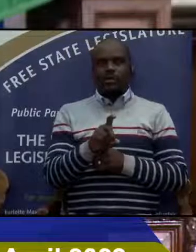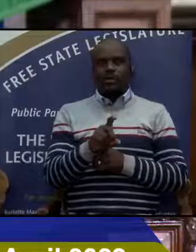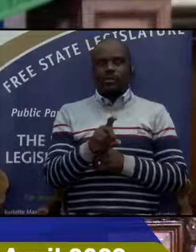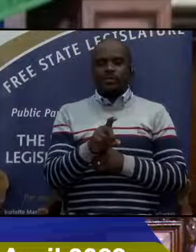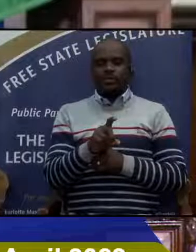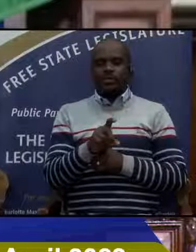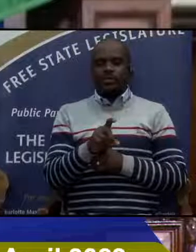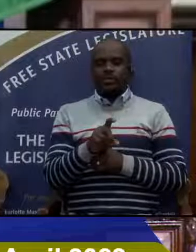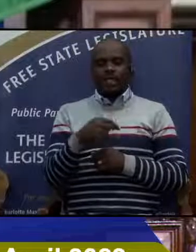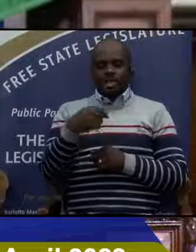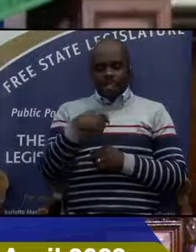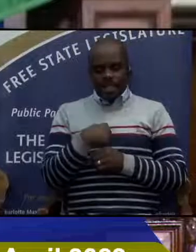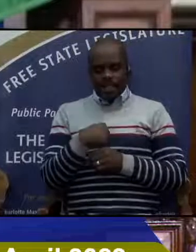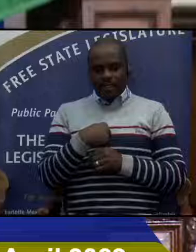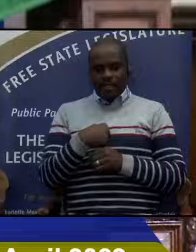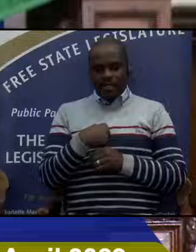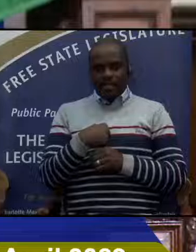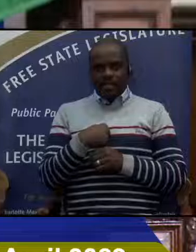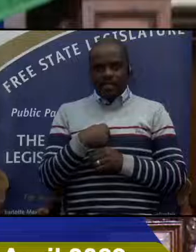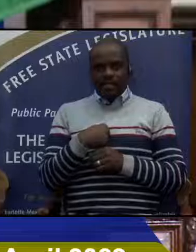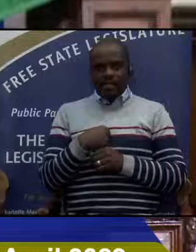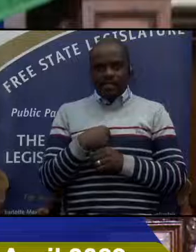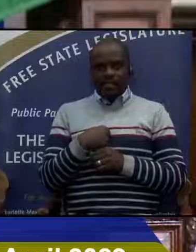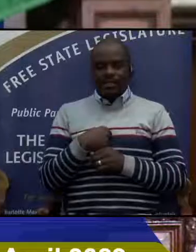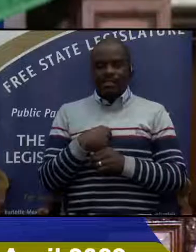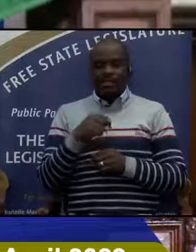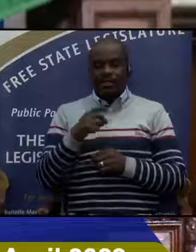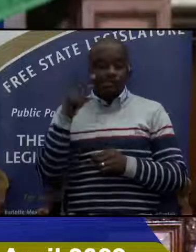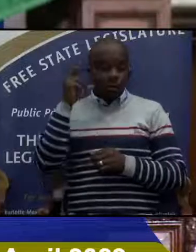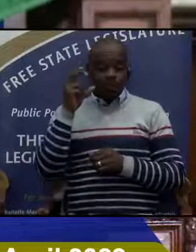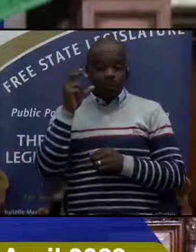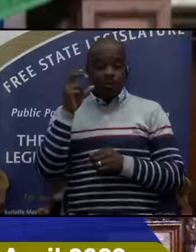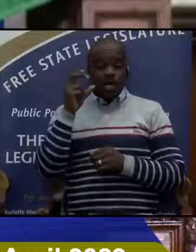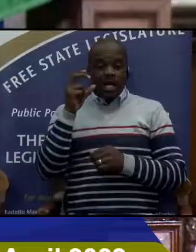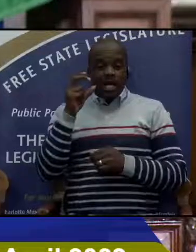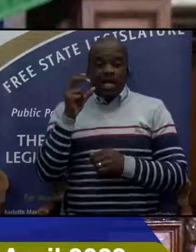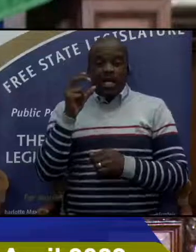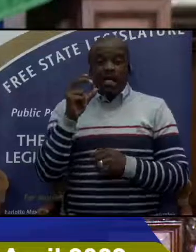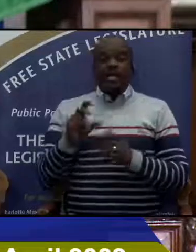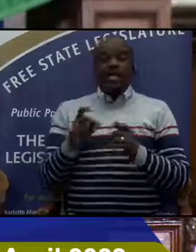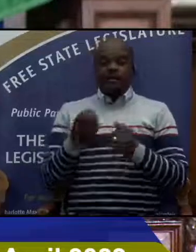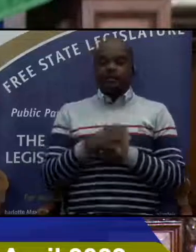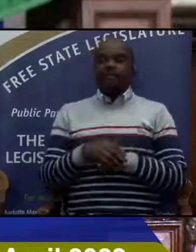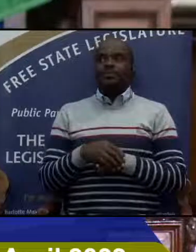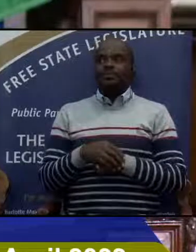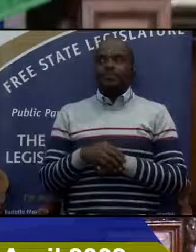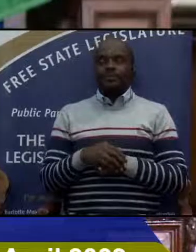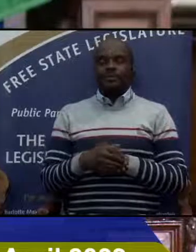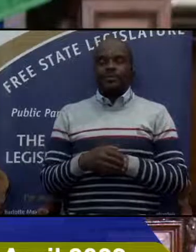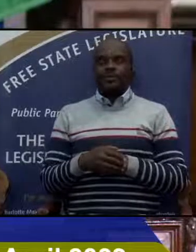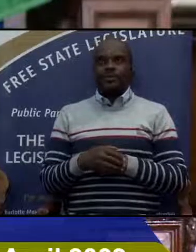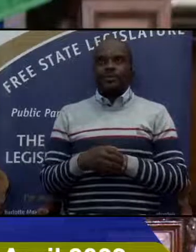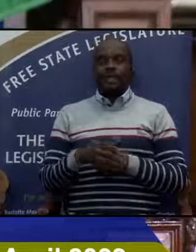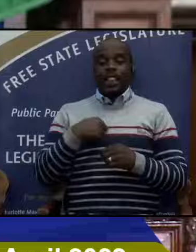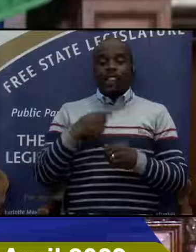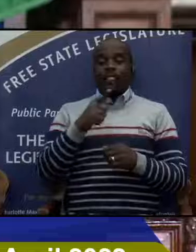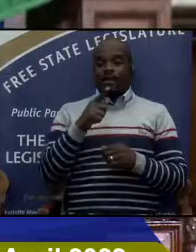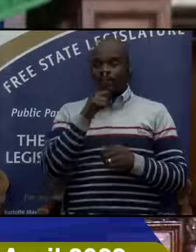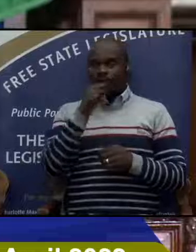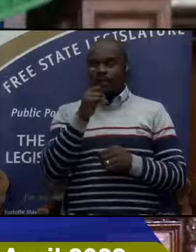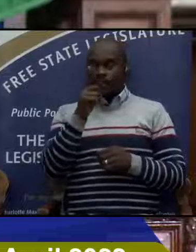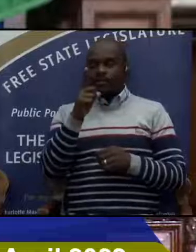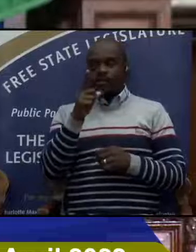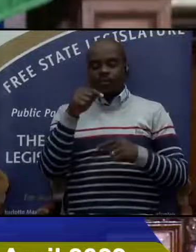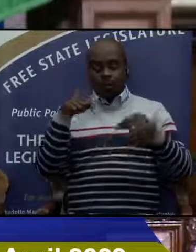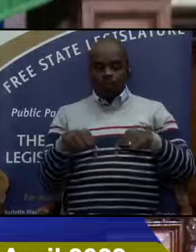Honourable Johnson was saying. Honourable members, I warned you, when the presiding officer has ruled, nobody in the House has